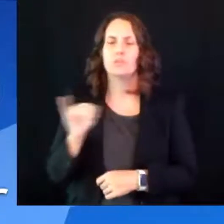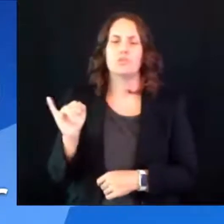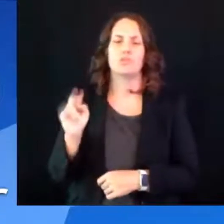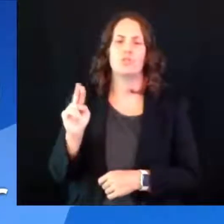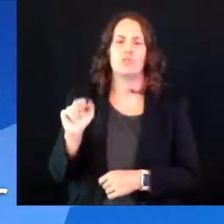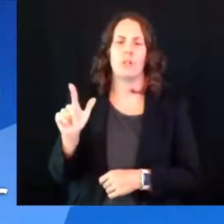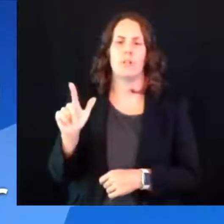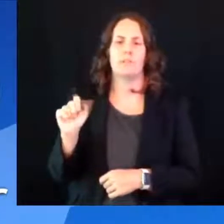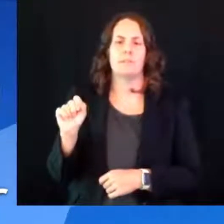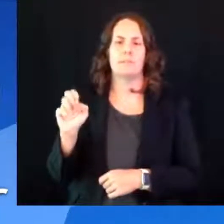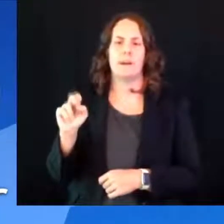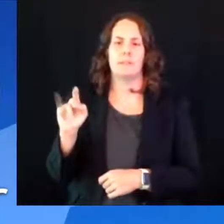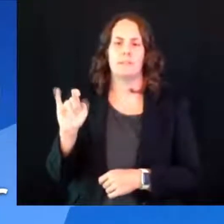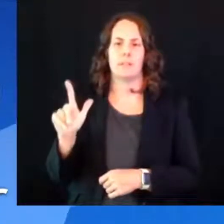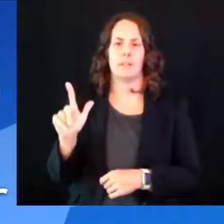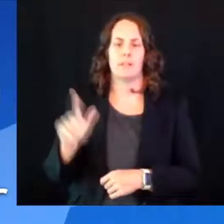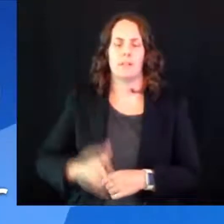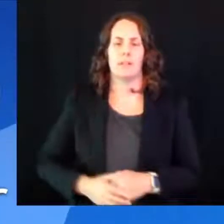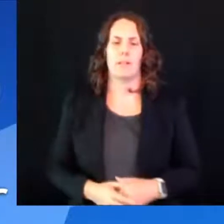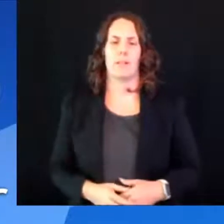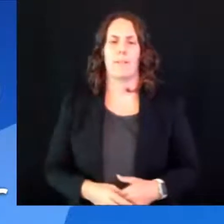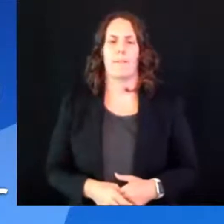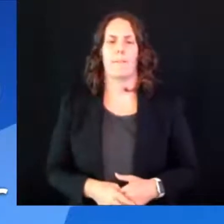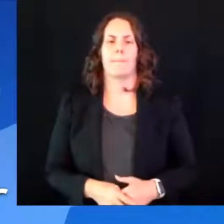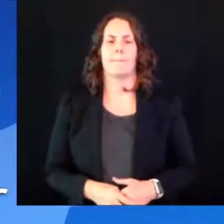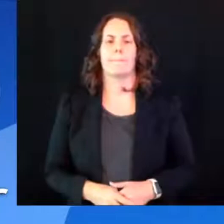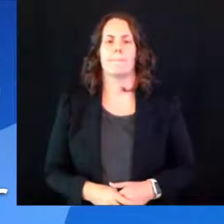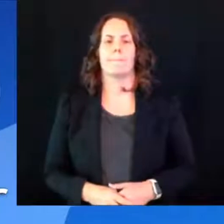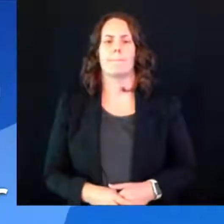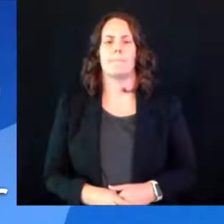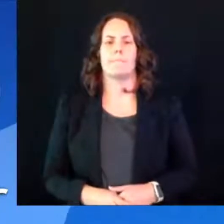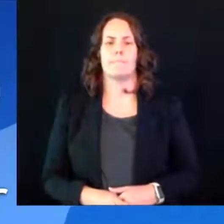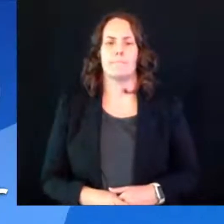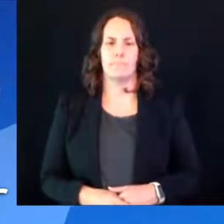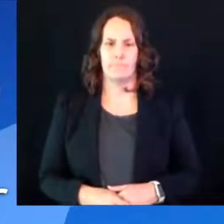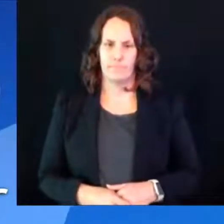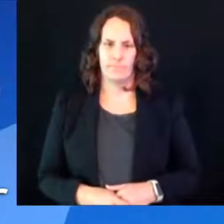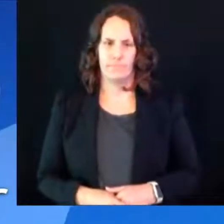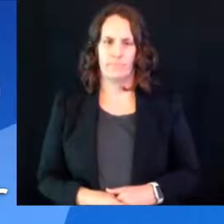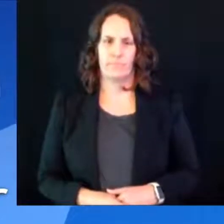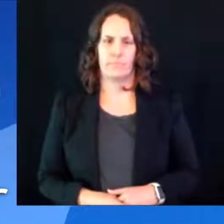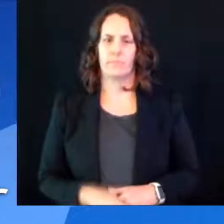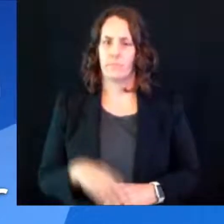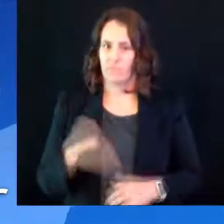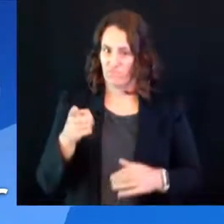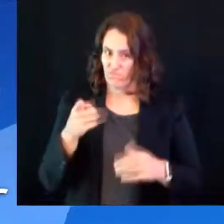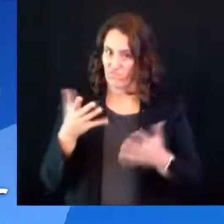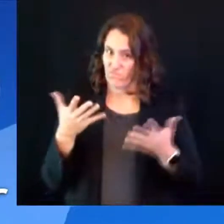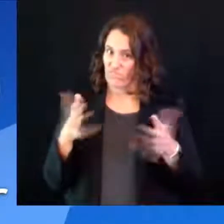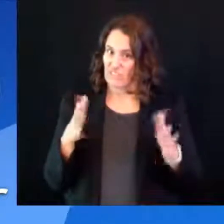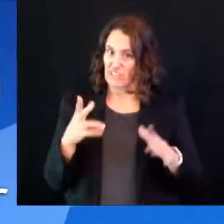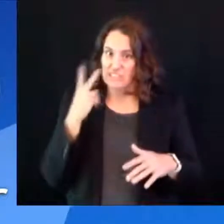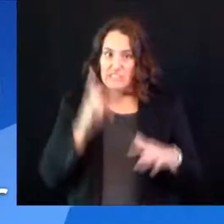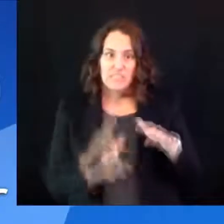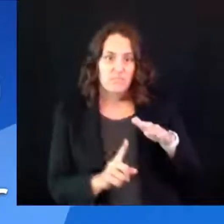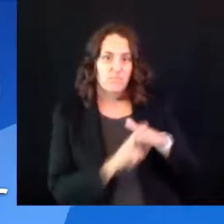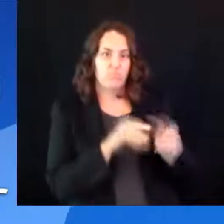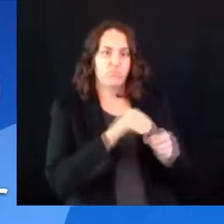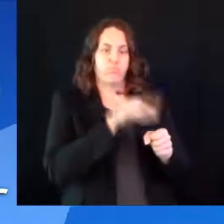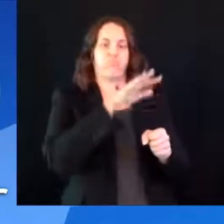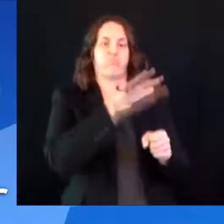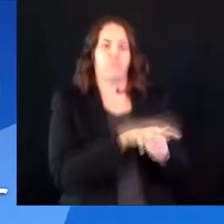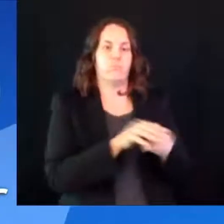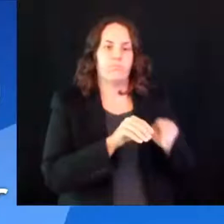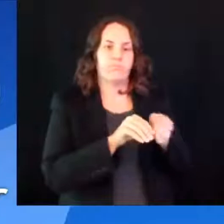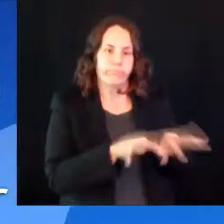Hi. Does this mean that you're seeing a lot of the outbreaks or the spread of the virus coming from indoor